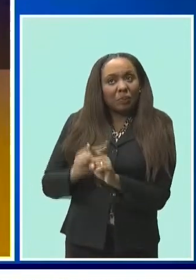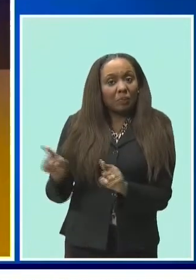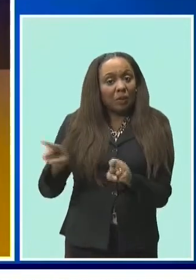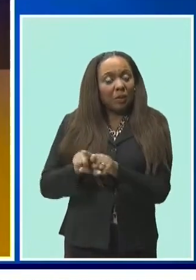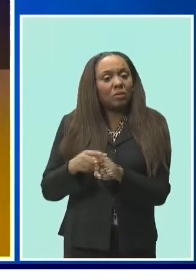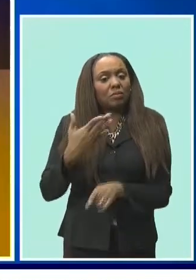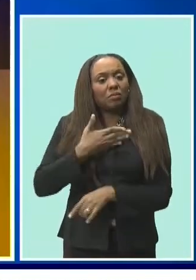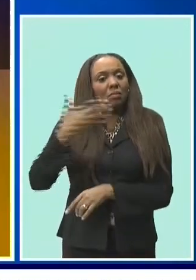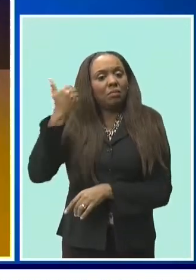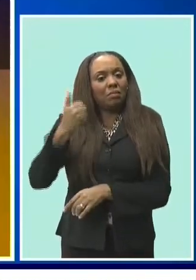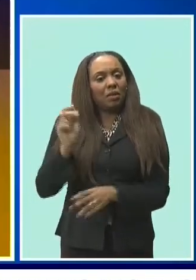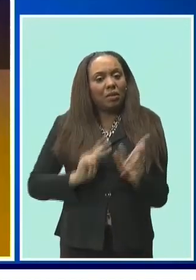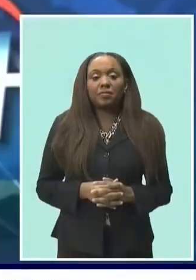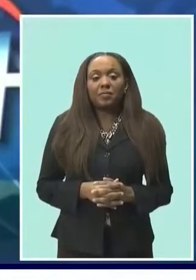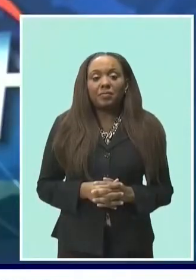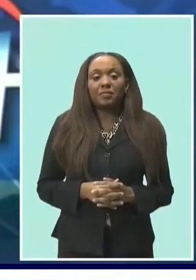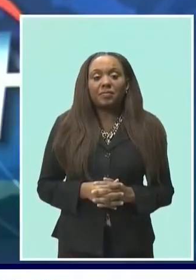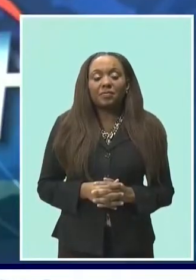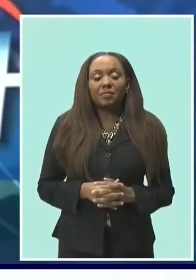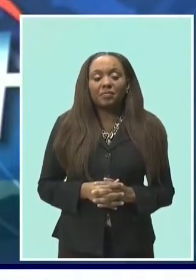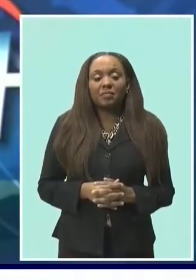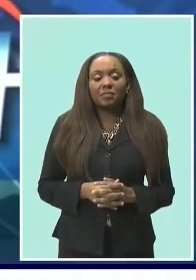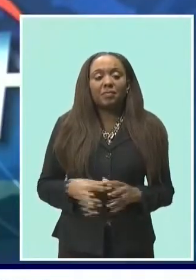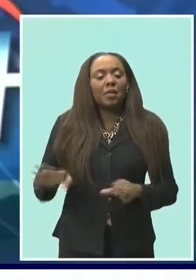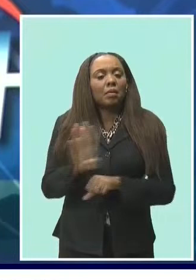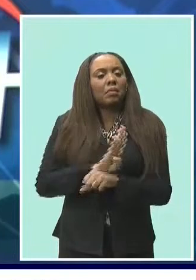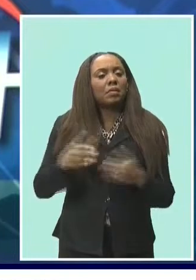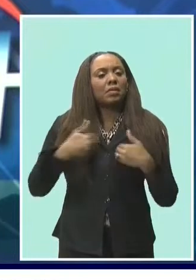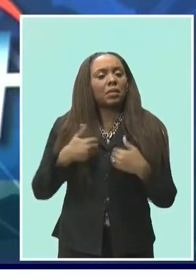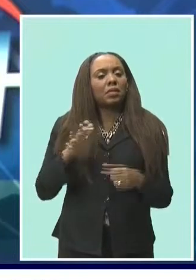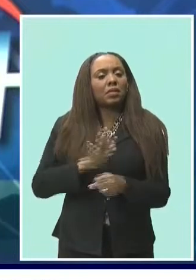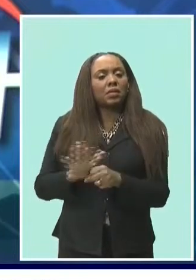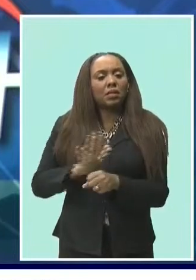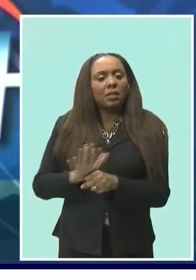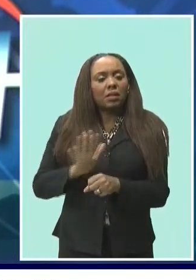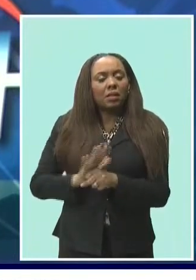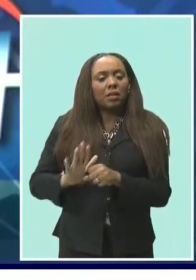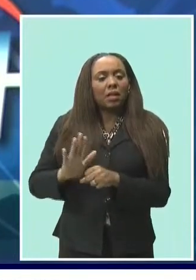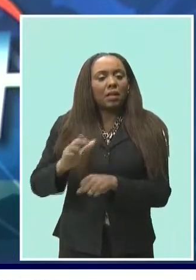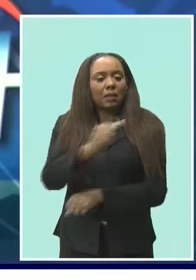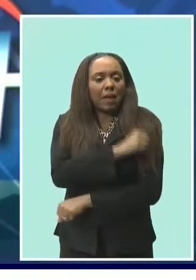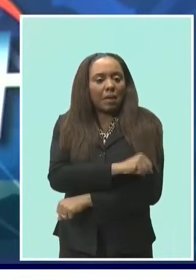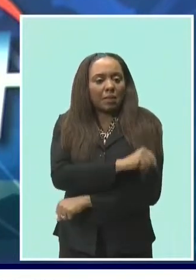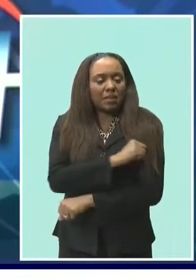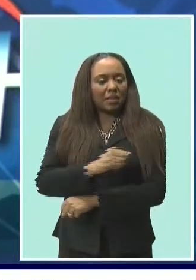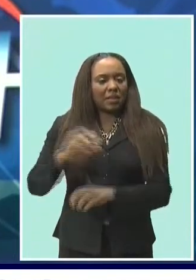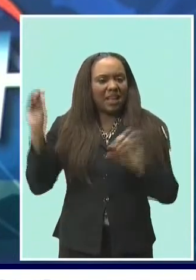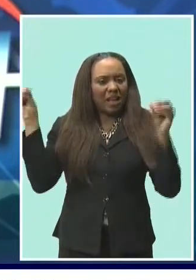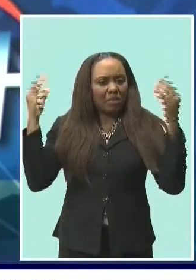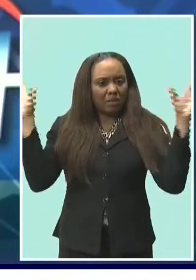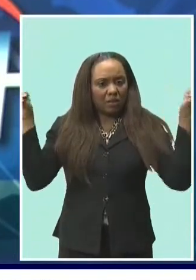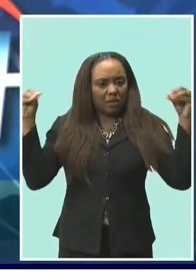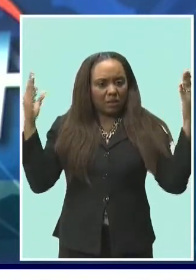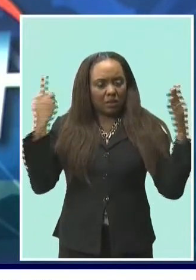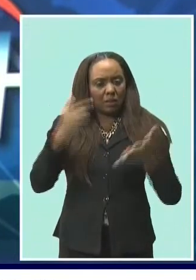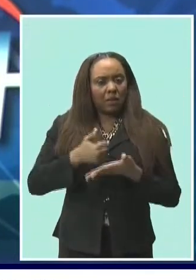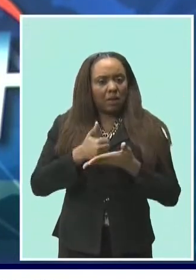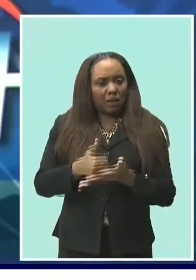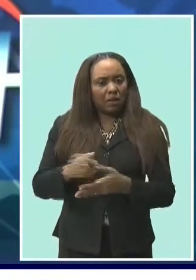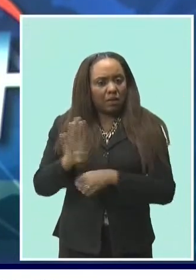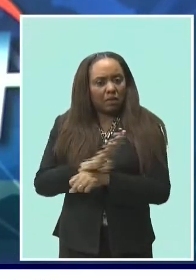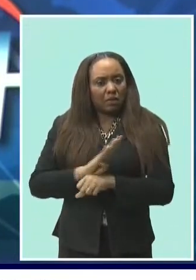better people as well going forward. Barbados has an adequate number of ambulances to cater to the needs of the